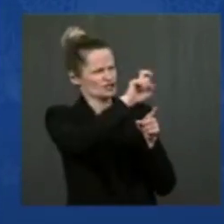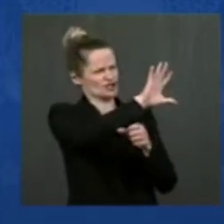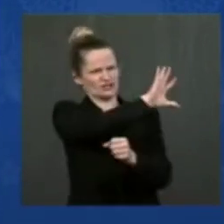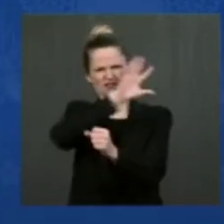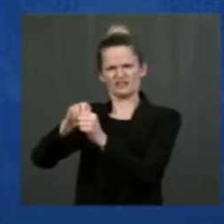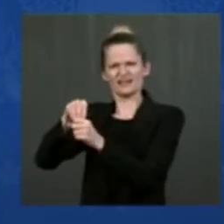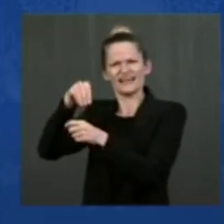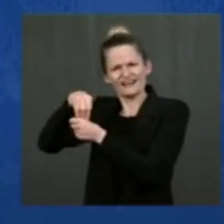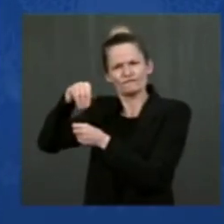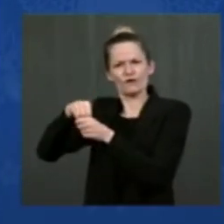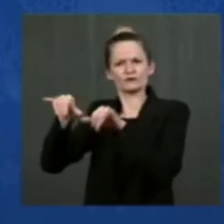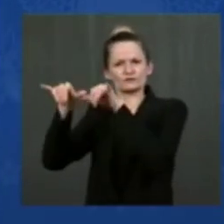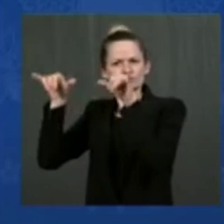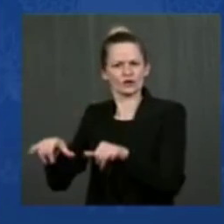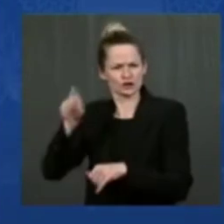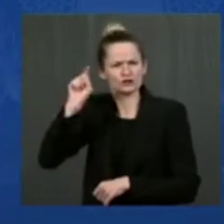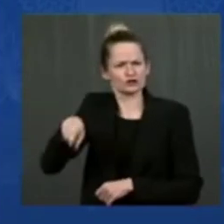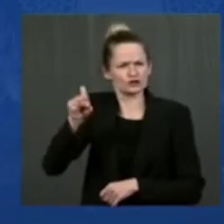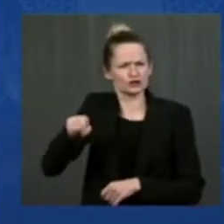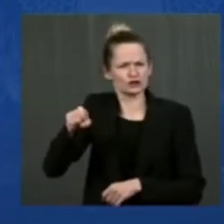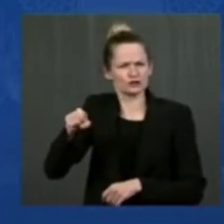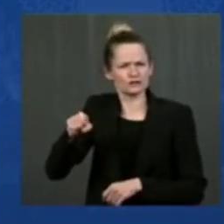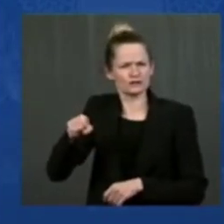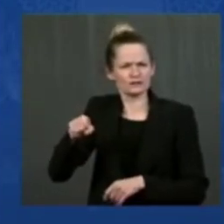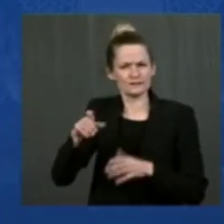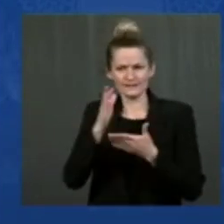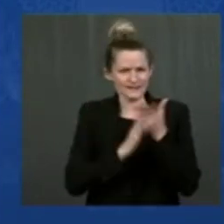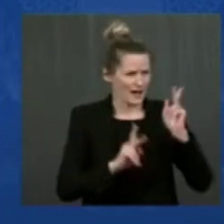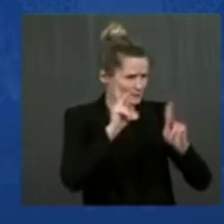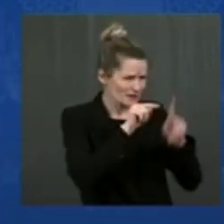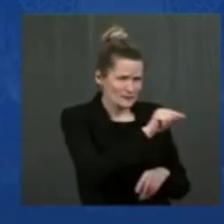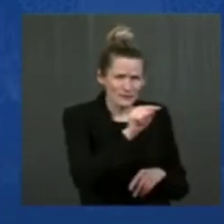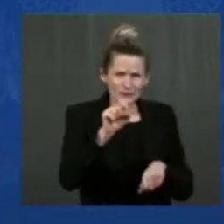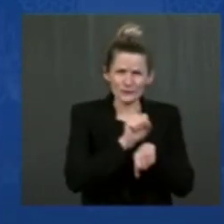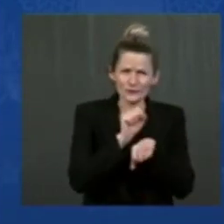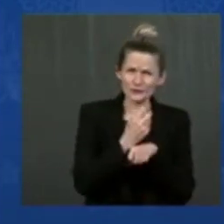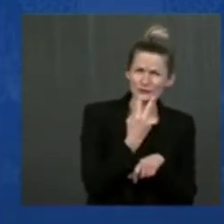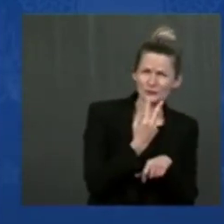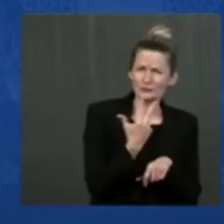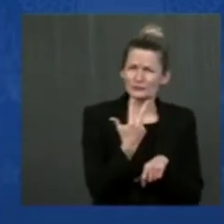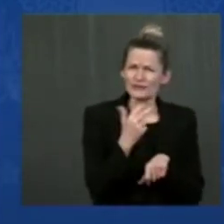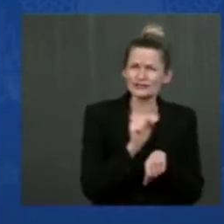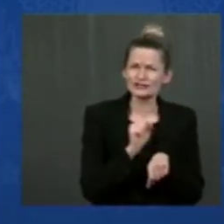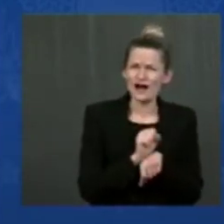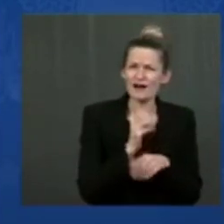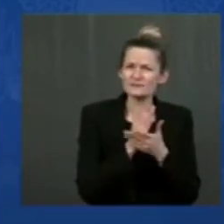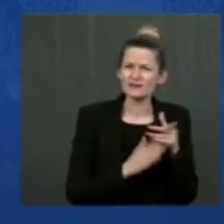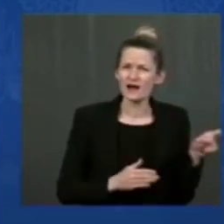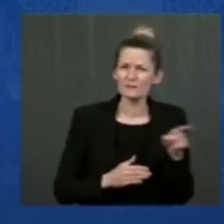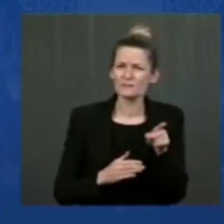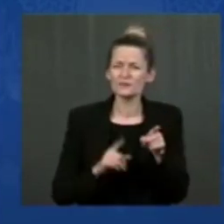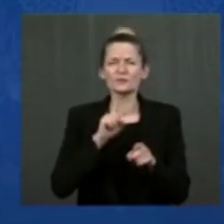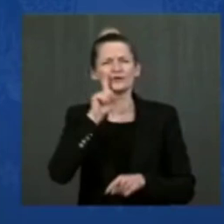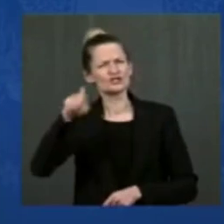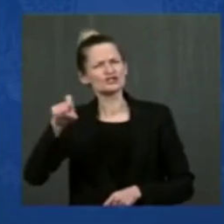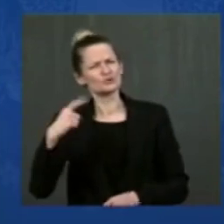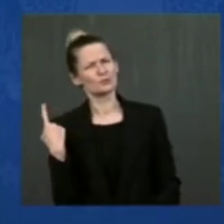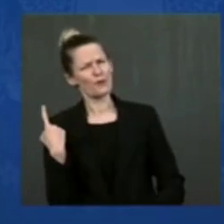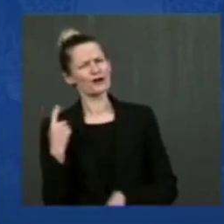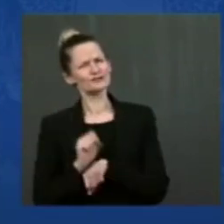3 jobs just to make it. 1 job should be enough. And it's the labor movement that will lead